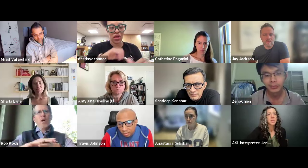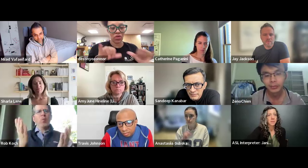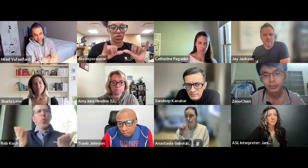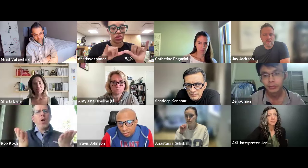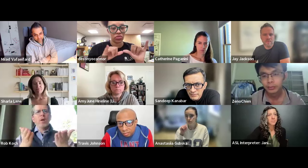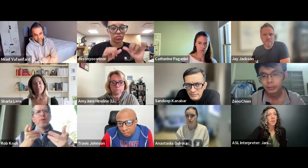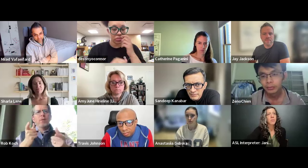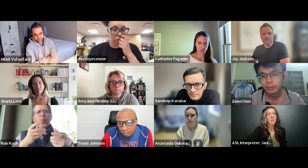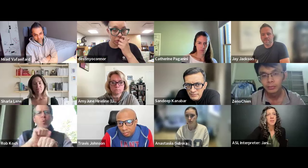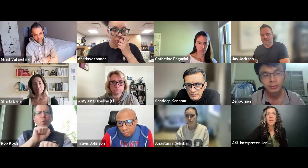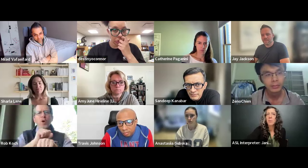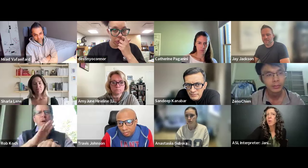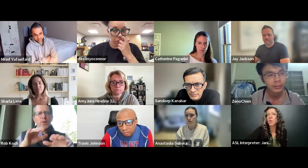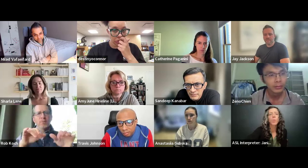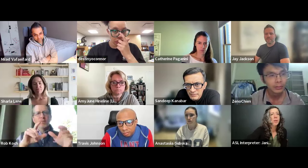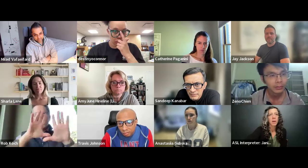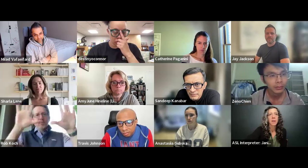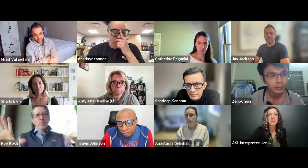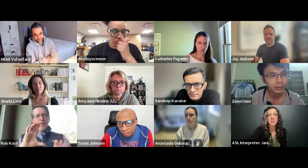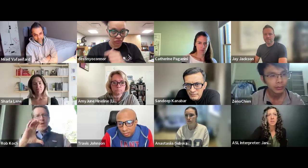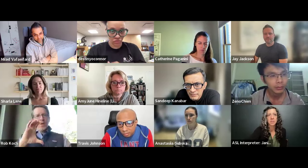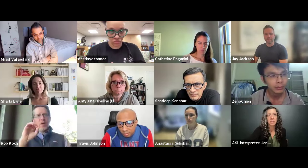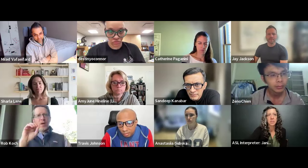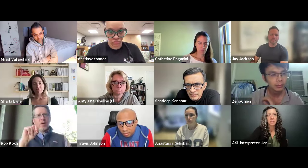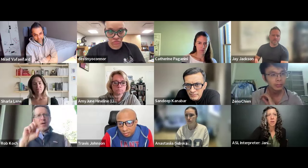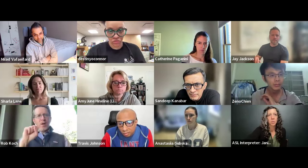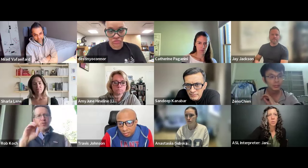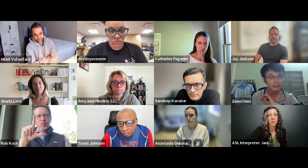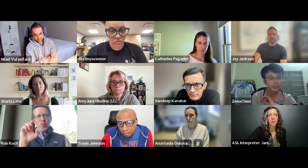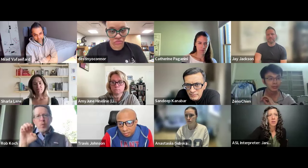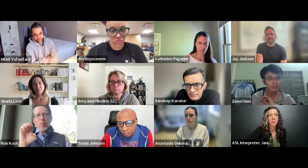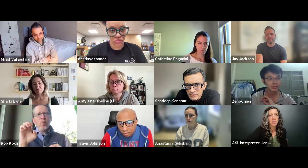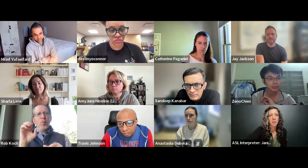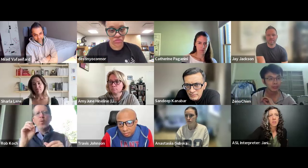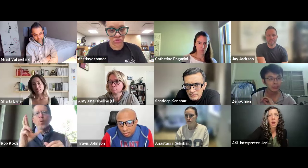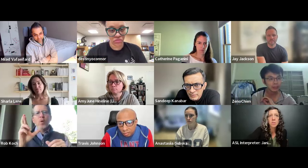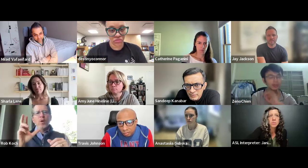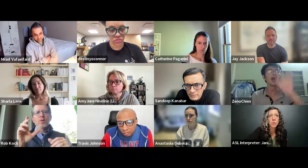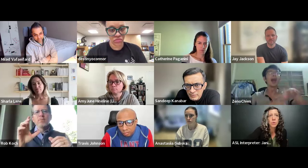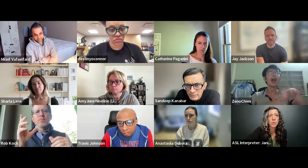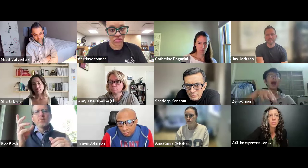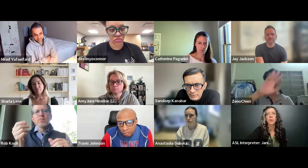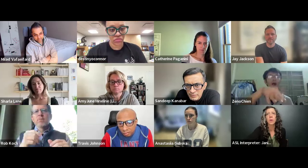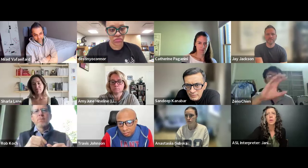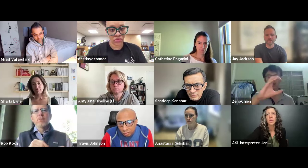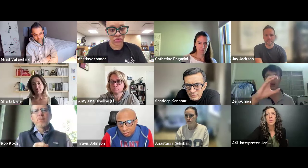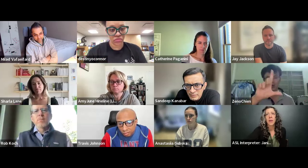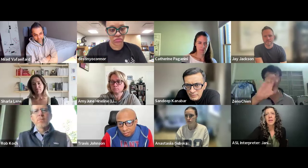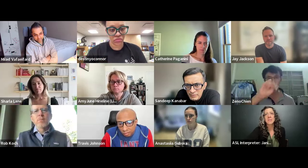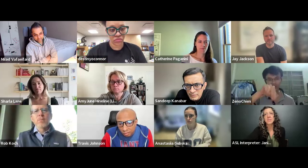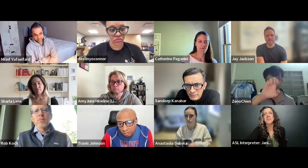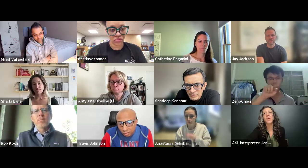cloud engineering. And Rob's saying, okay, but what are you working on as a cloud engineer? Are you working on the console